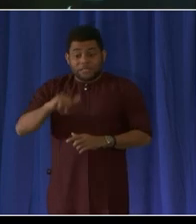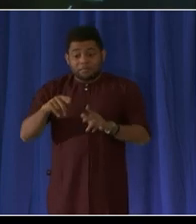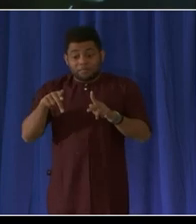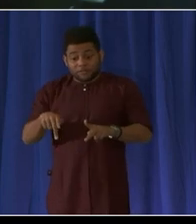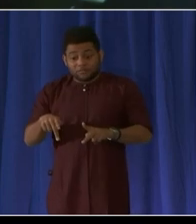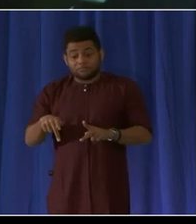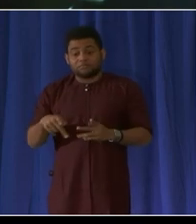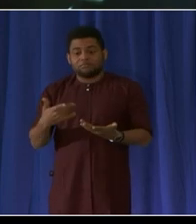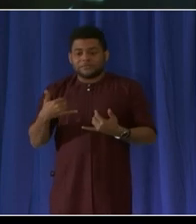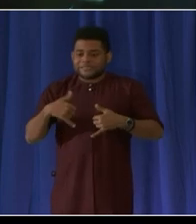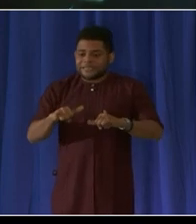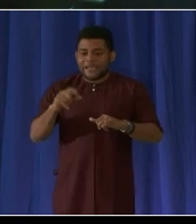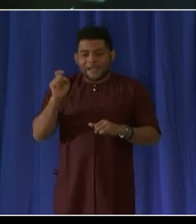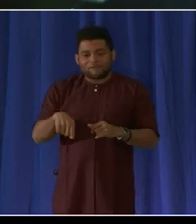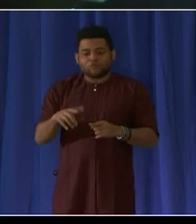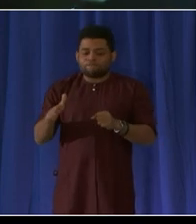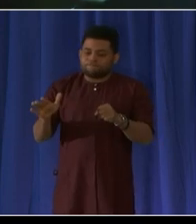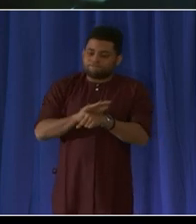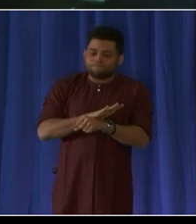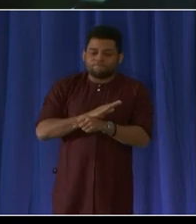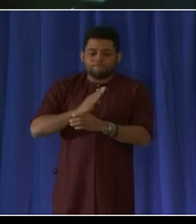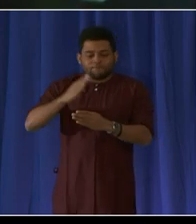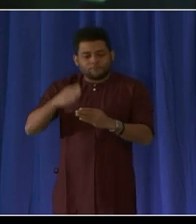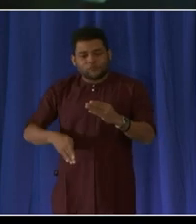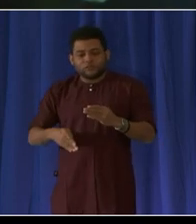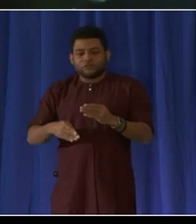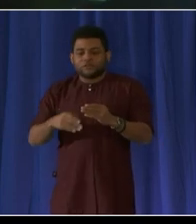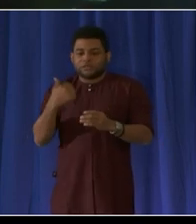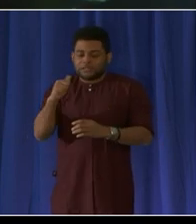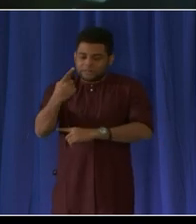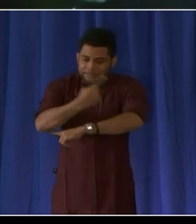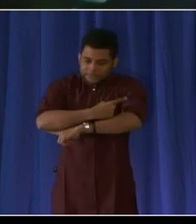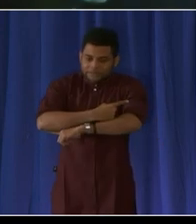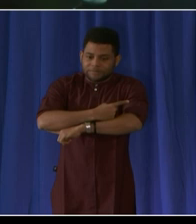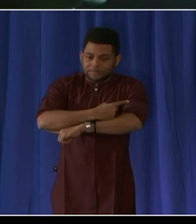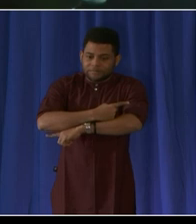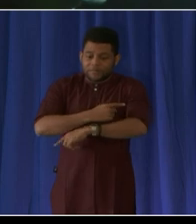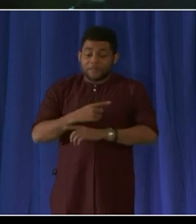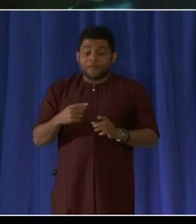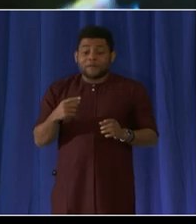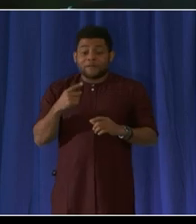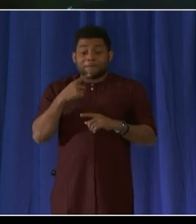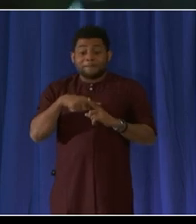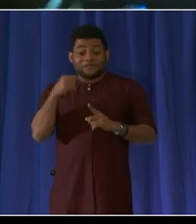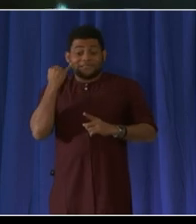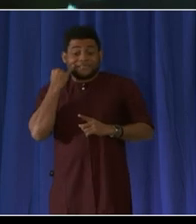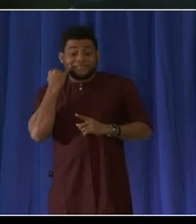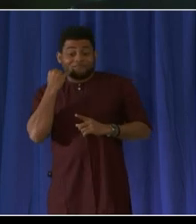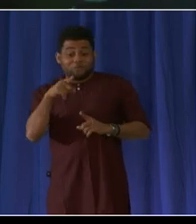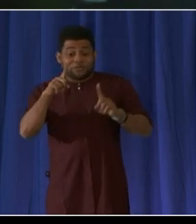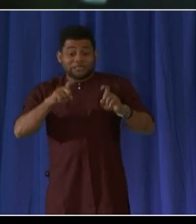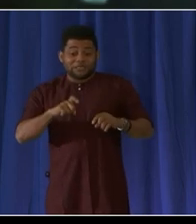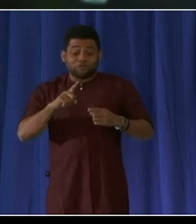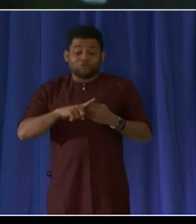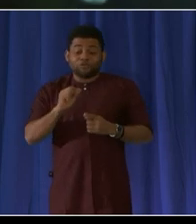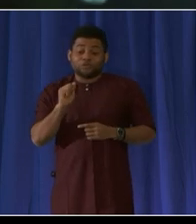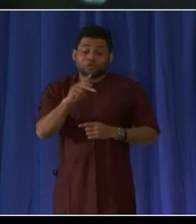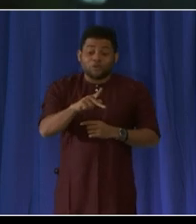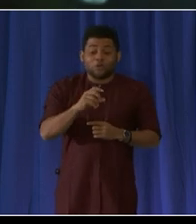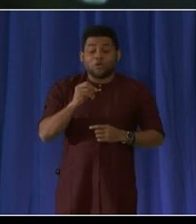individuals, you still have to complete the 10-day quarantine. However, if on test to return or in